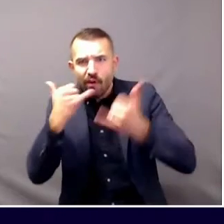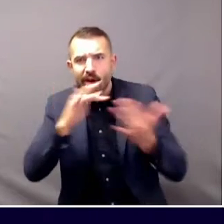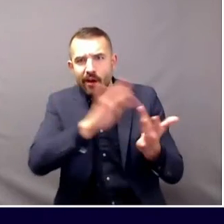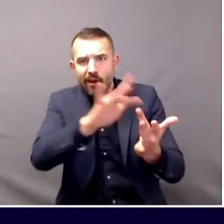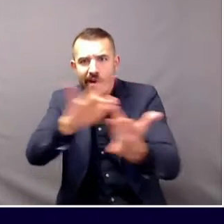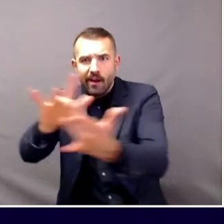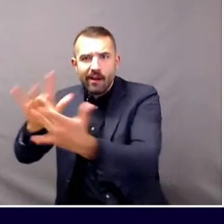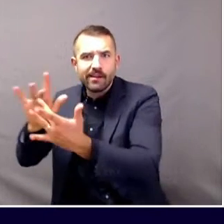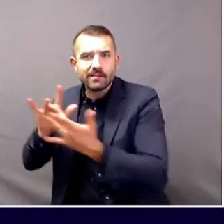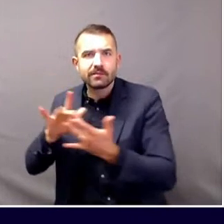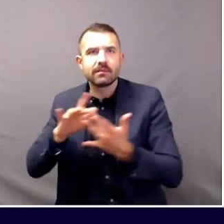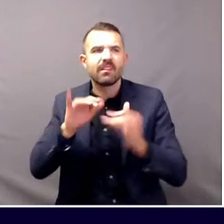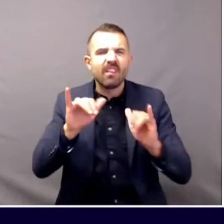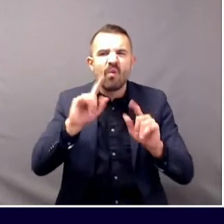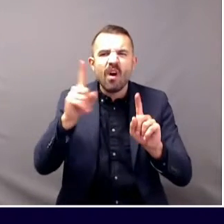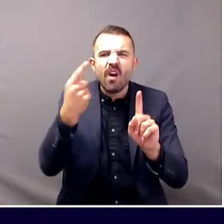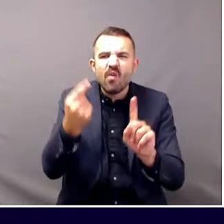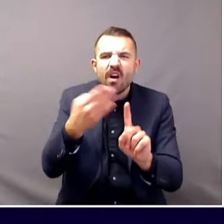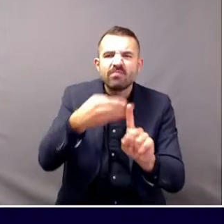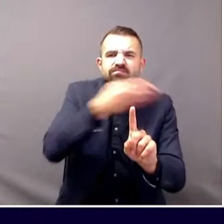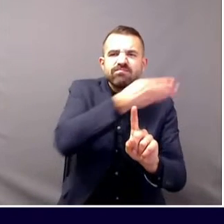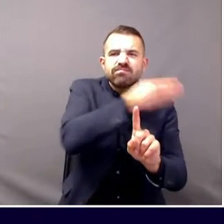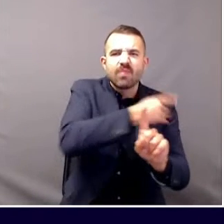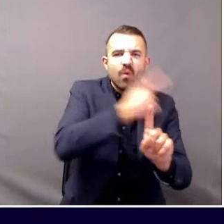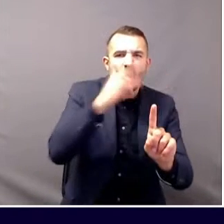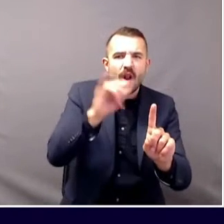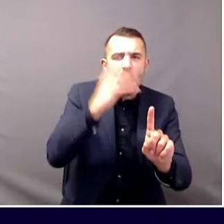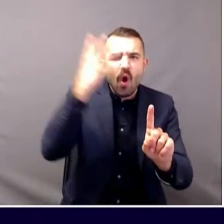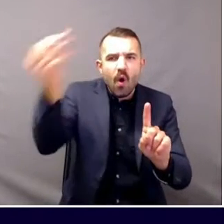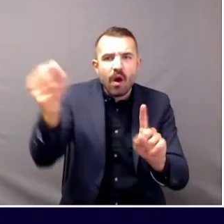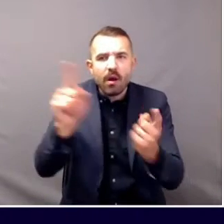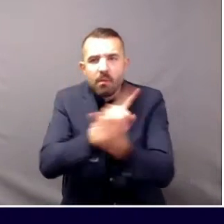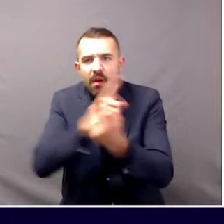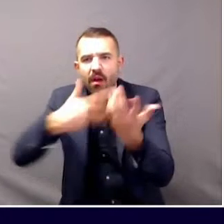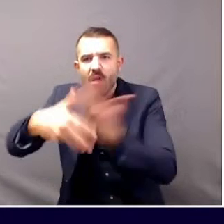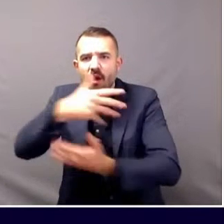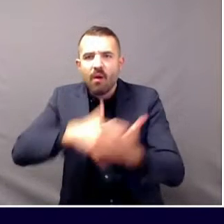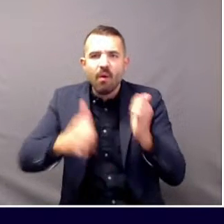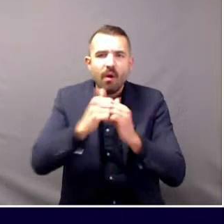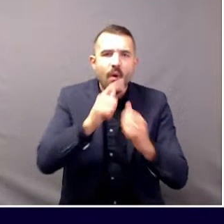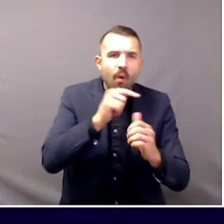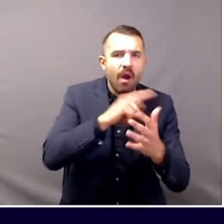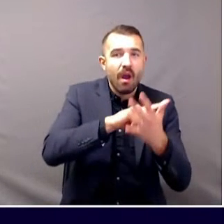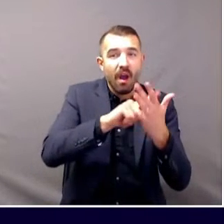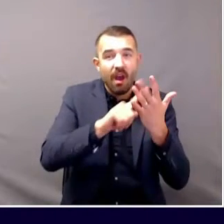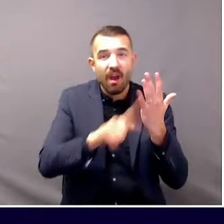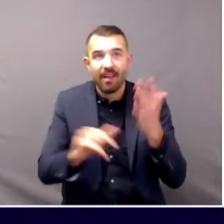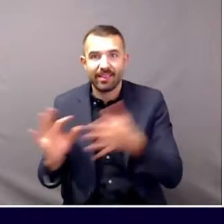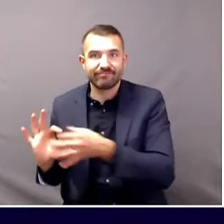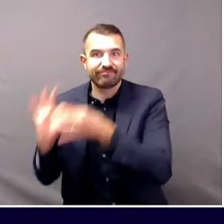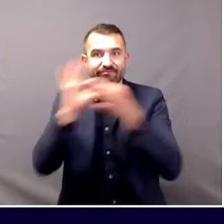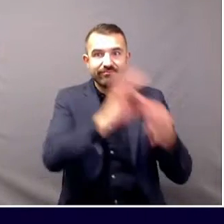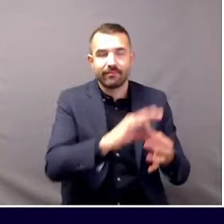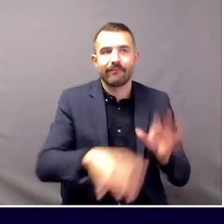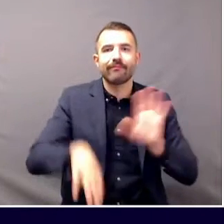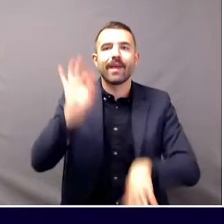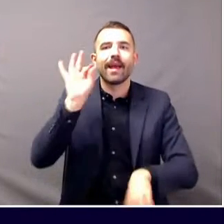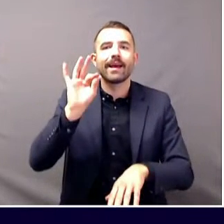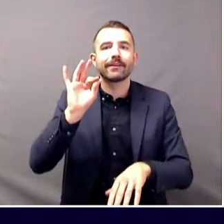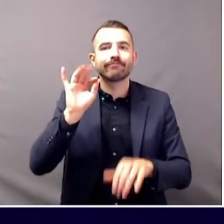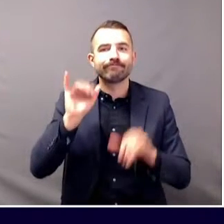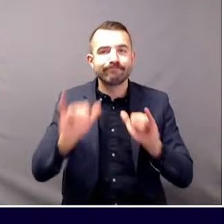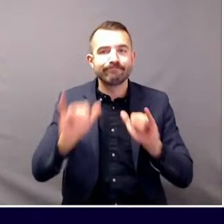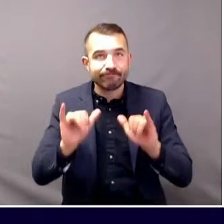come diagnosed to Maine CDC and say, oh, by the way, I was part of this outbreak. Instead, our